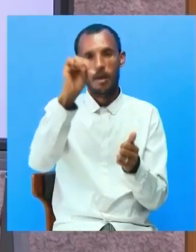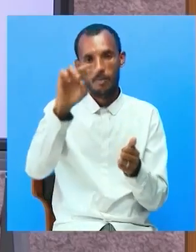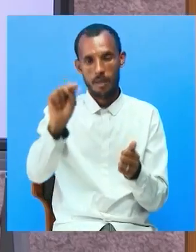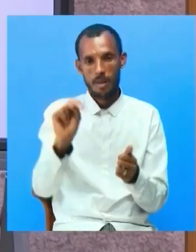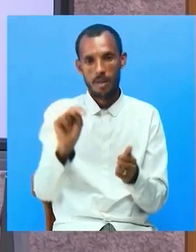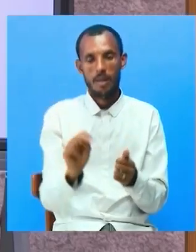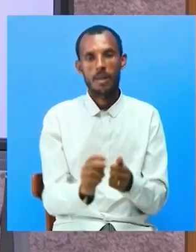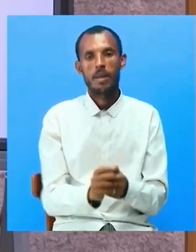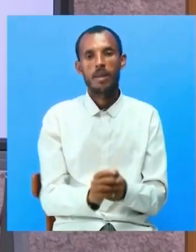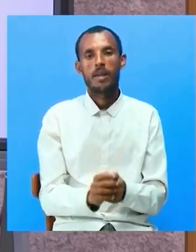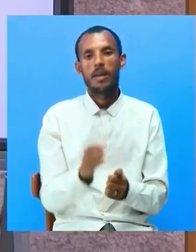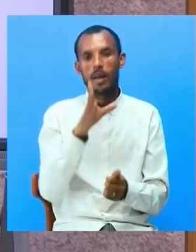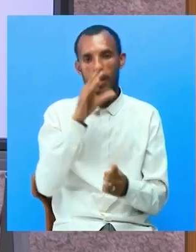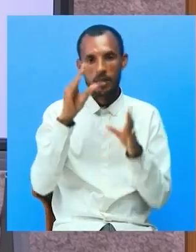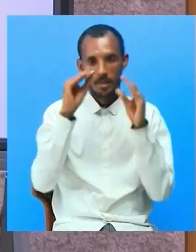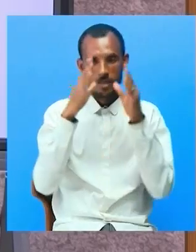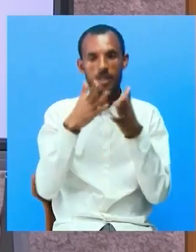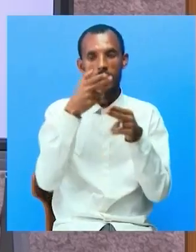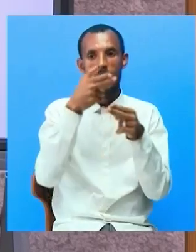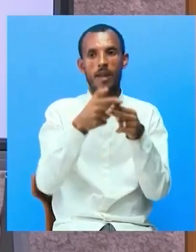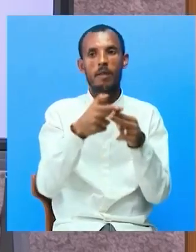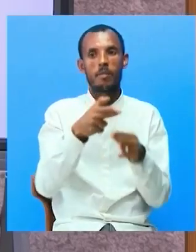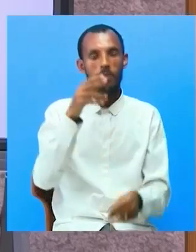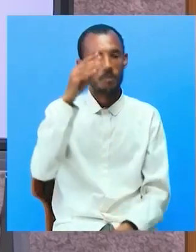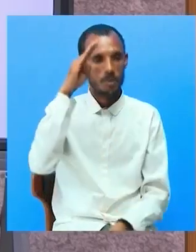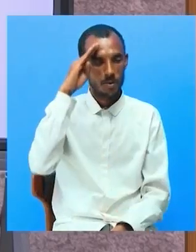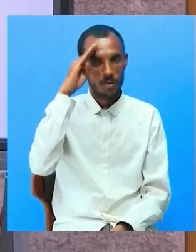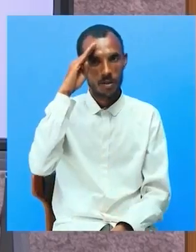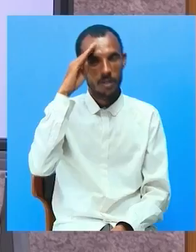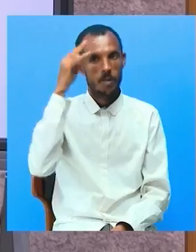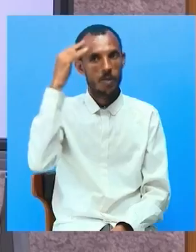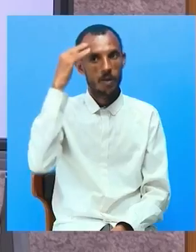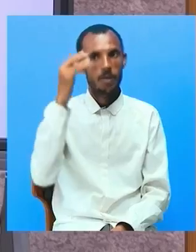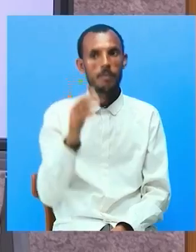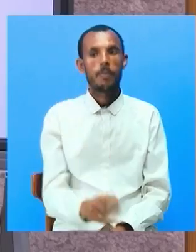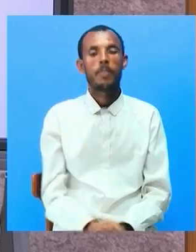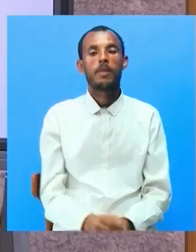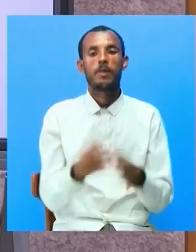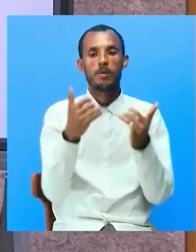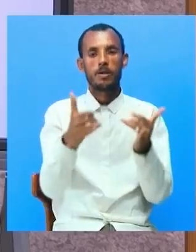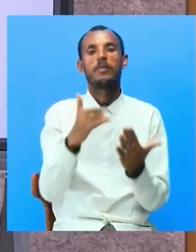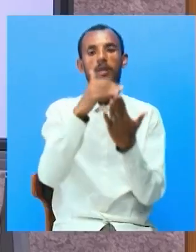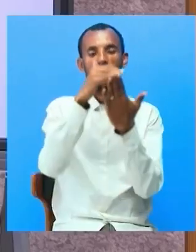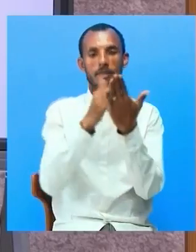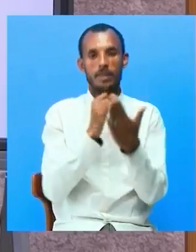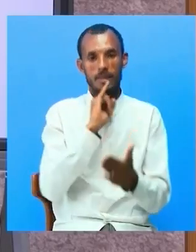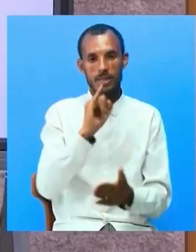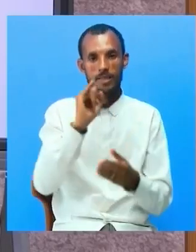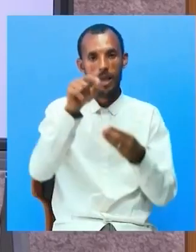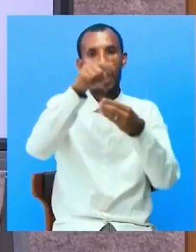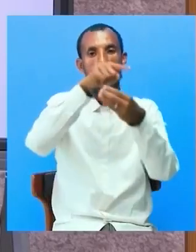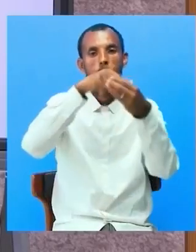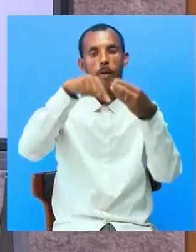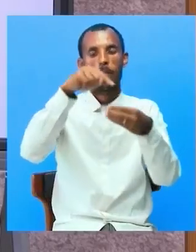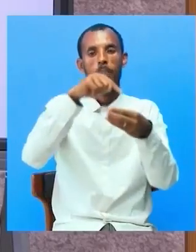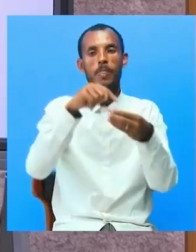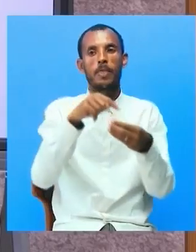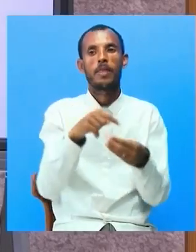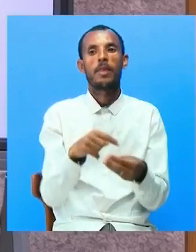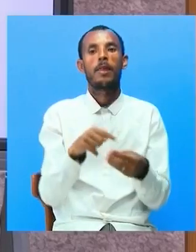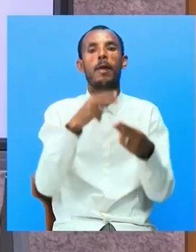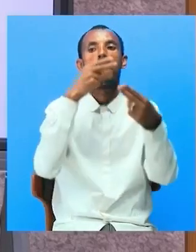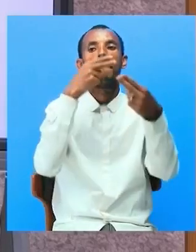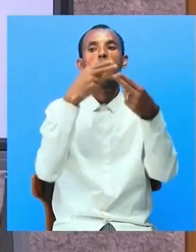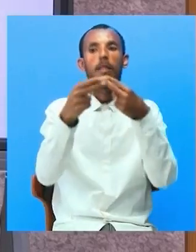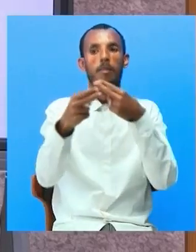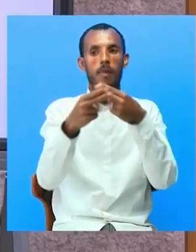Media Network, and I am Zuna Makonnen. Today's lesson is about